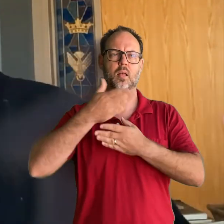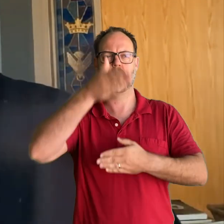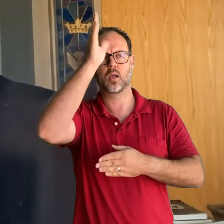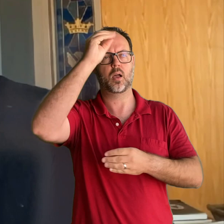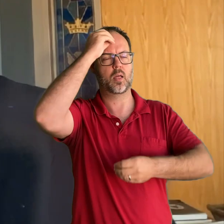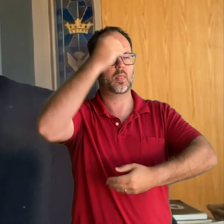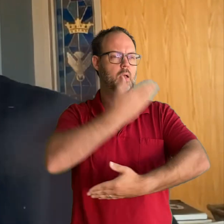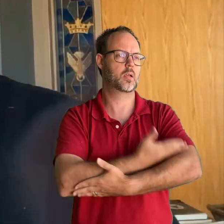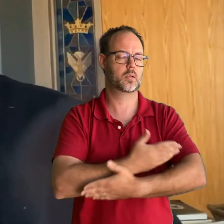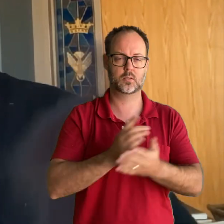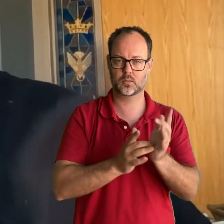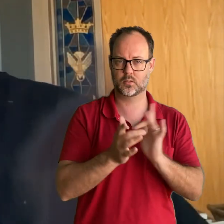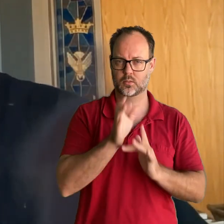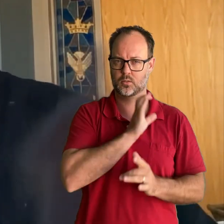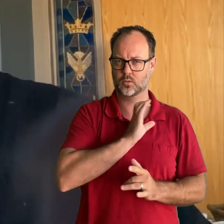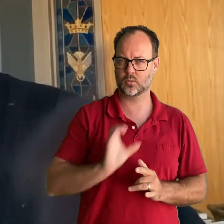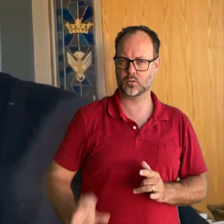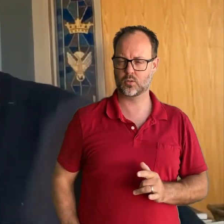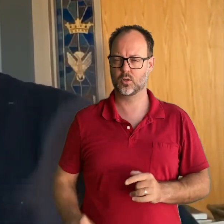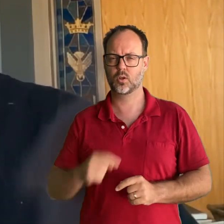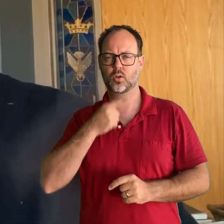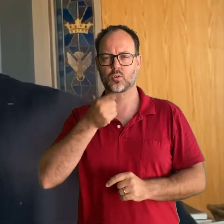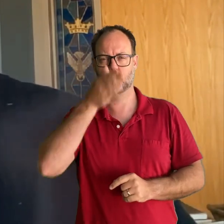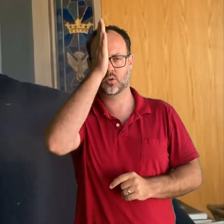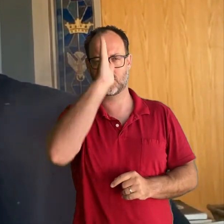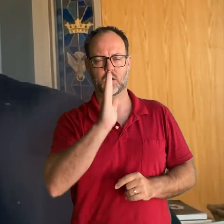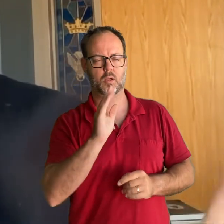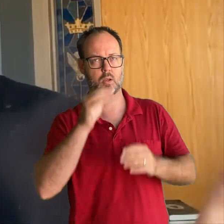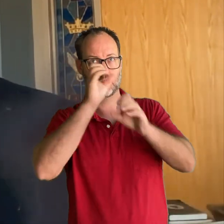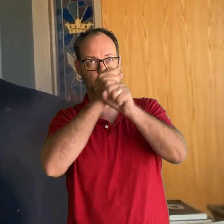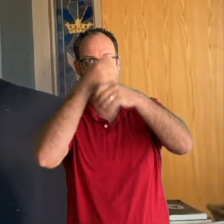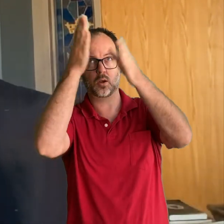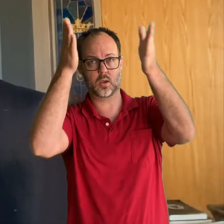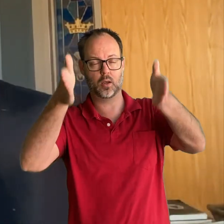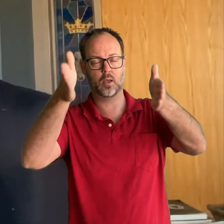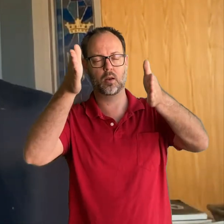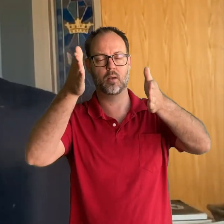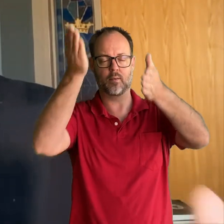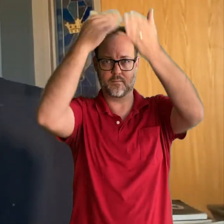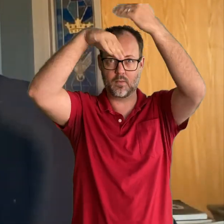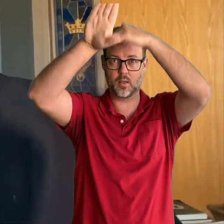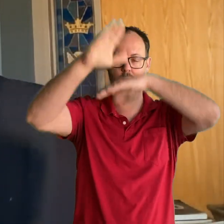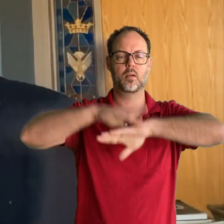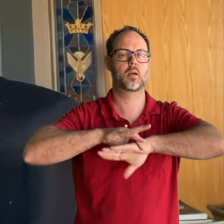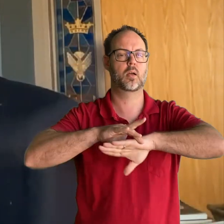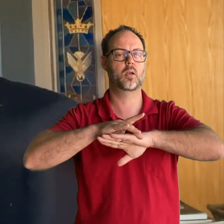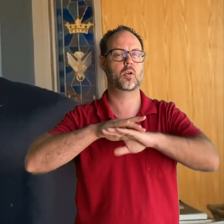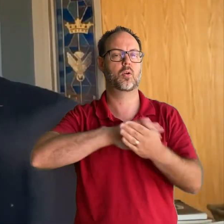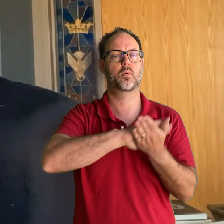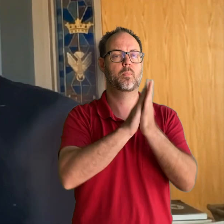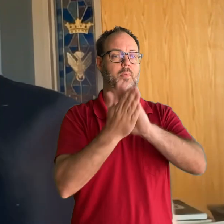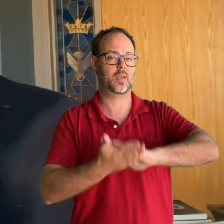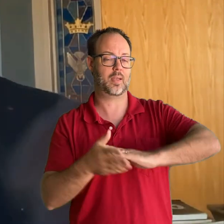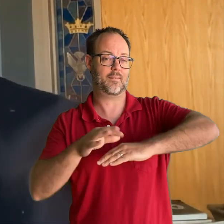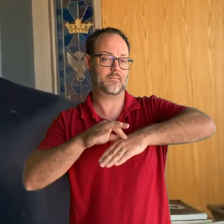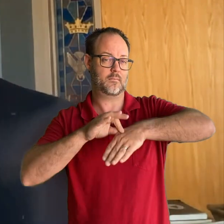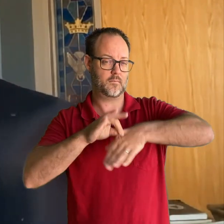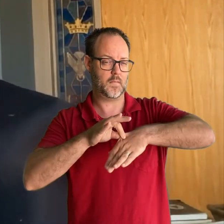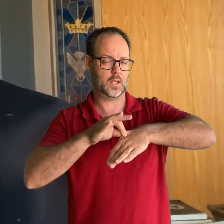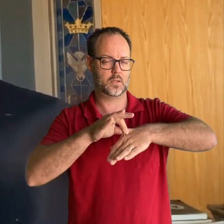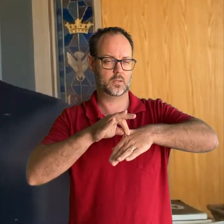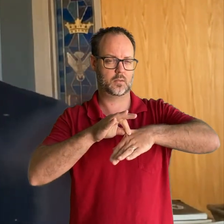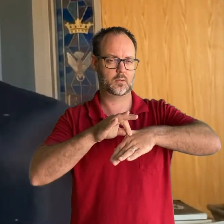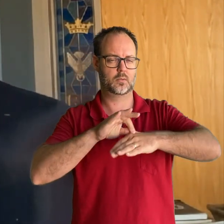Christ, is true God, the creator of the heavens and the earth, who was incarnate in flesh to do the work